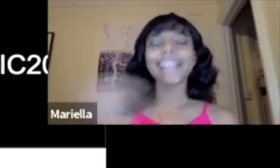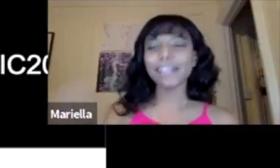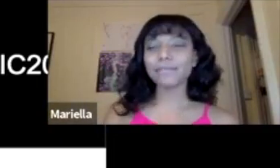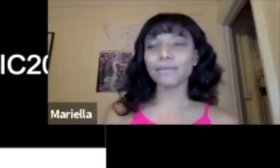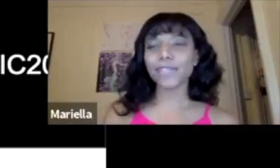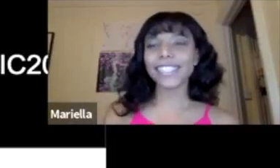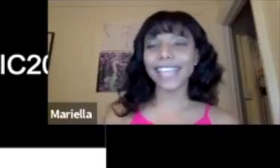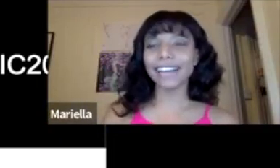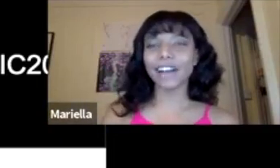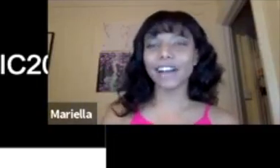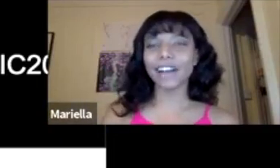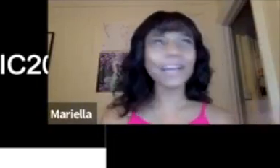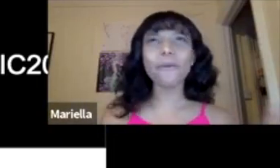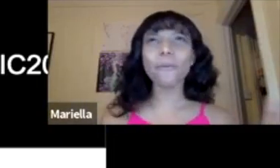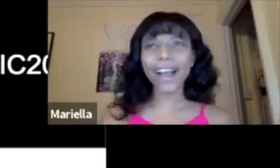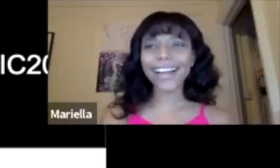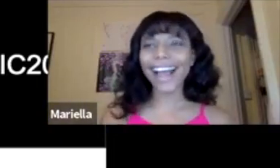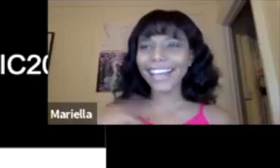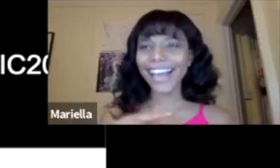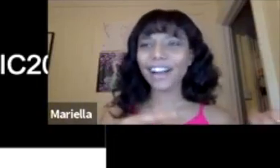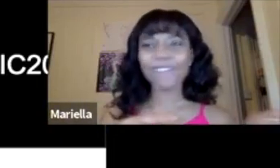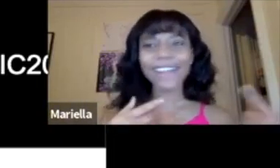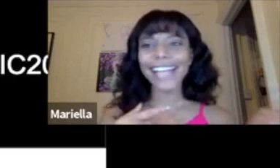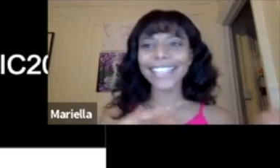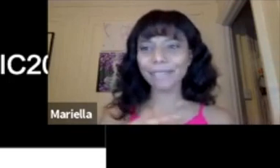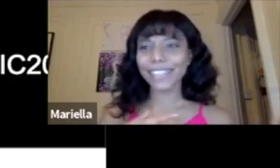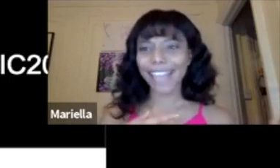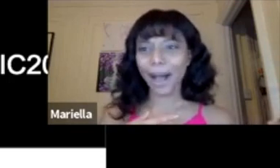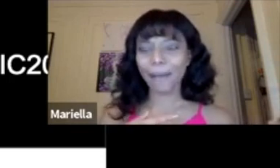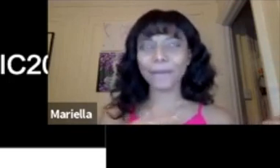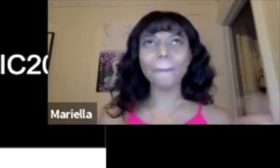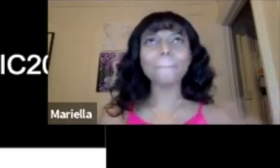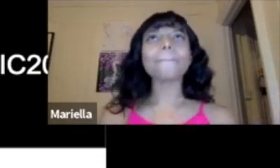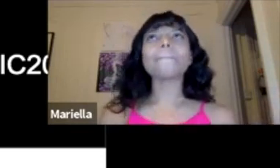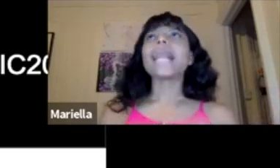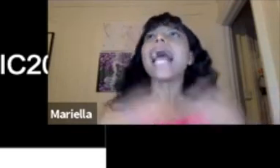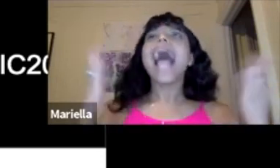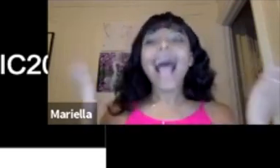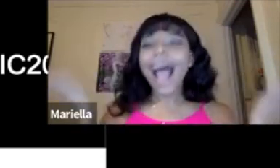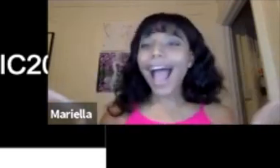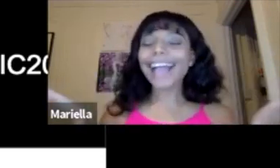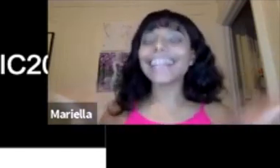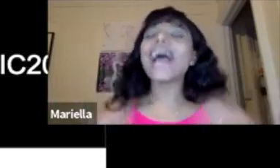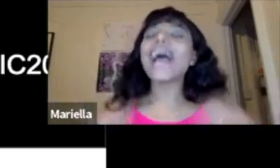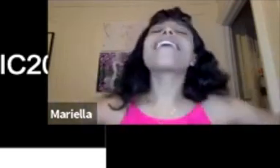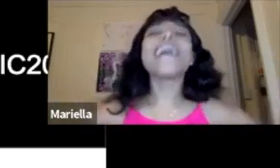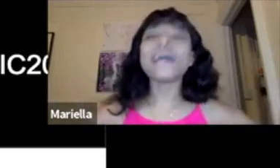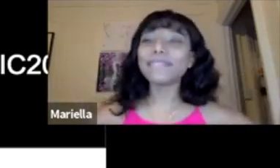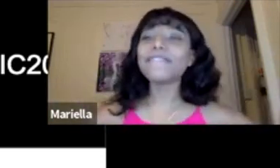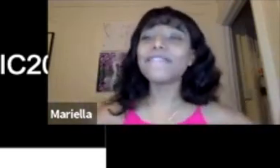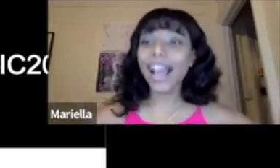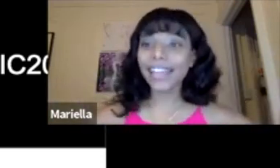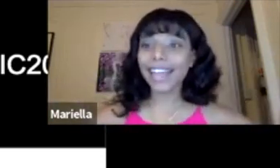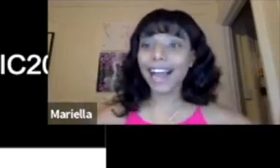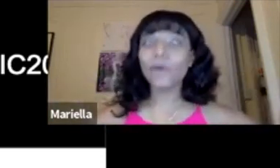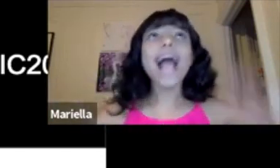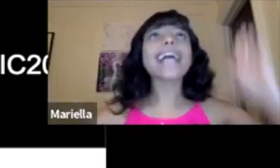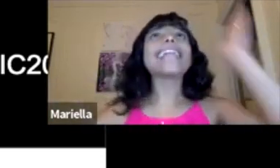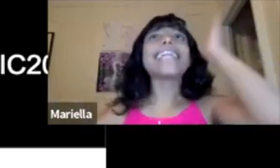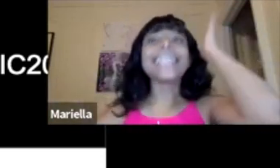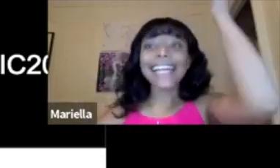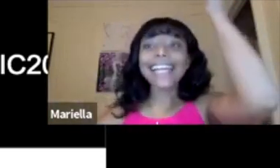she tells me where she's getting off, and I'm like, what? I get off at that same stop. And come to find